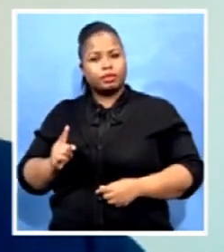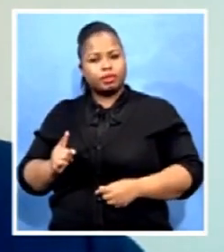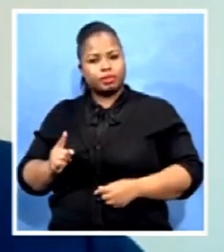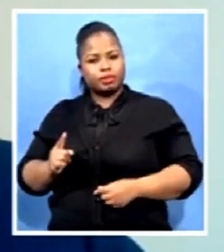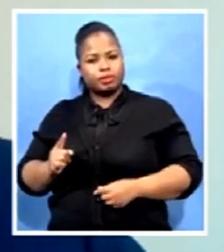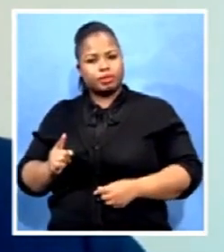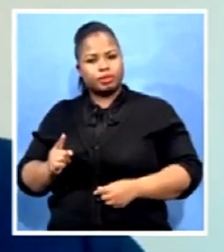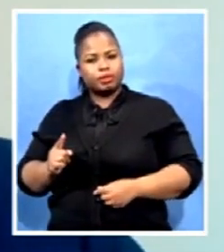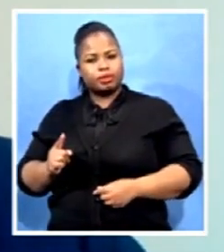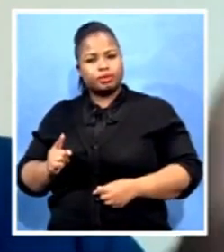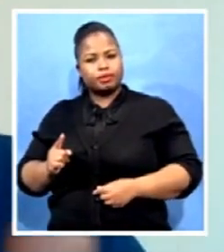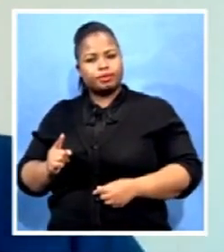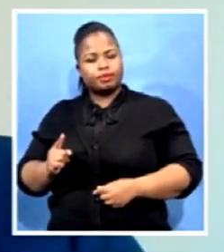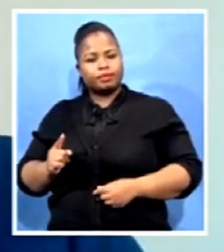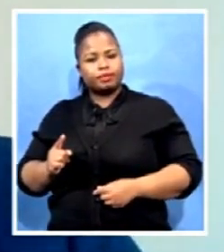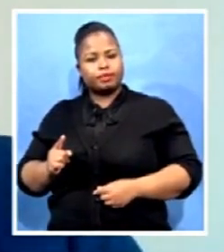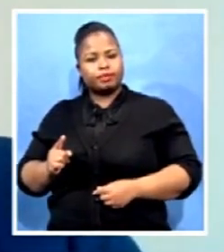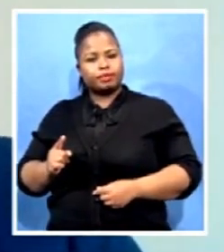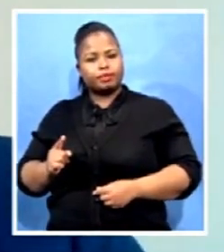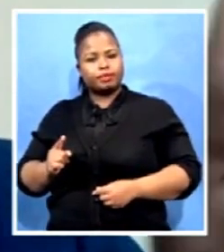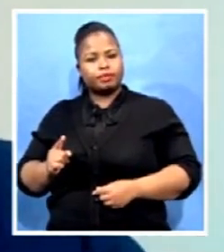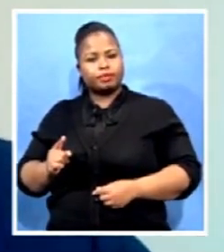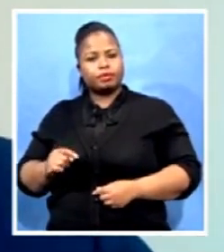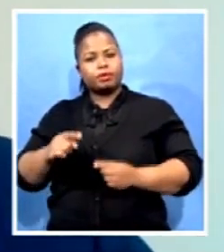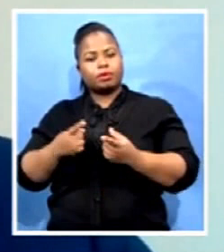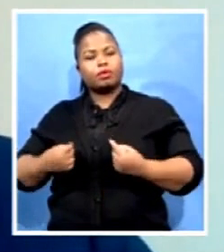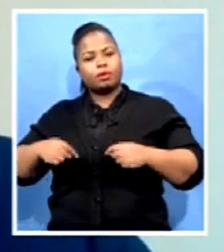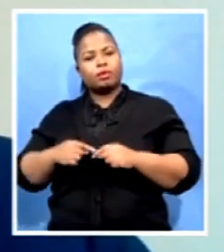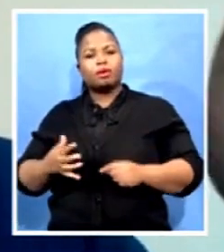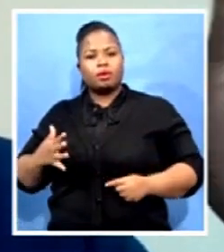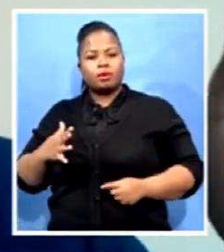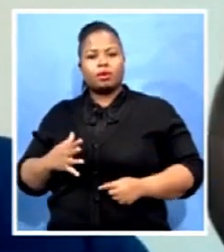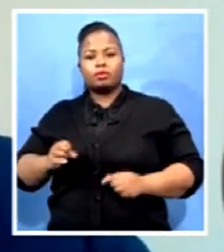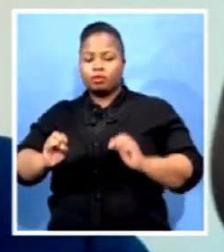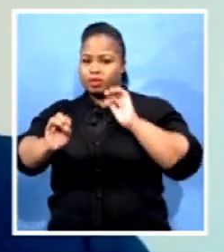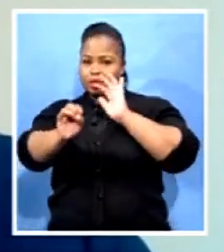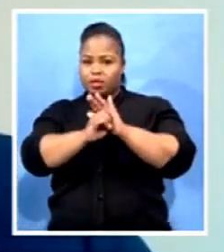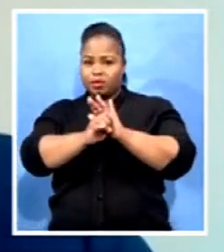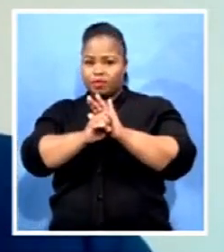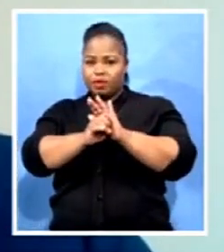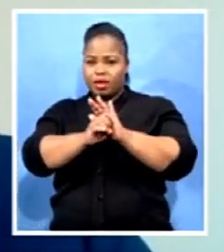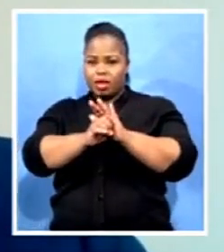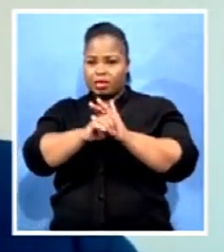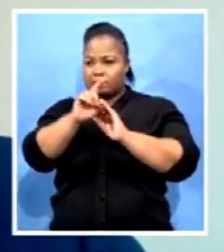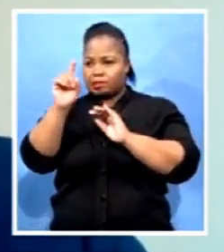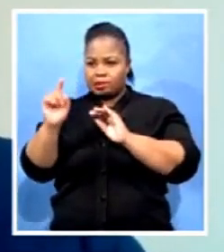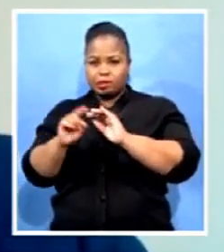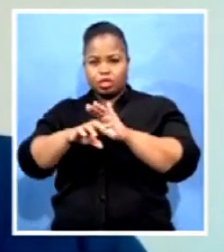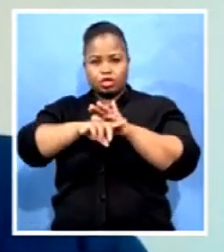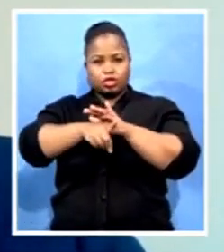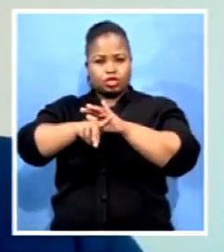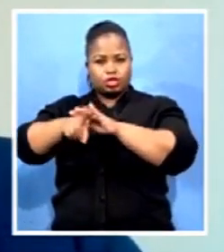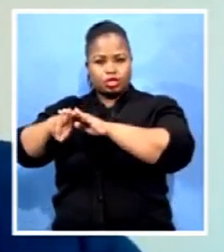to identify certain districts, right, where we've got the